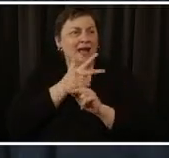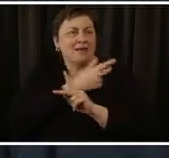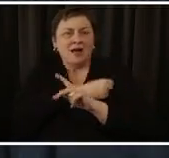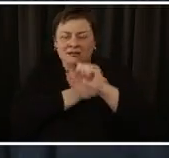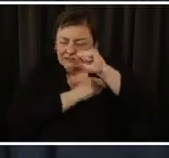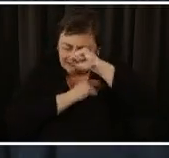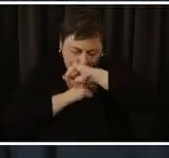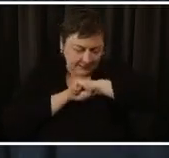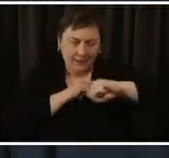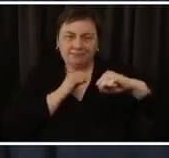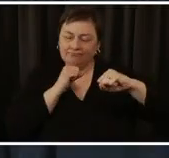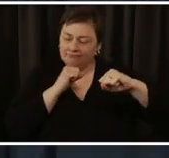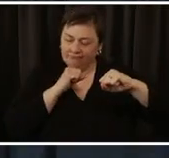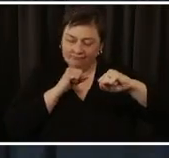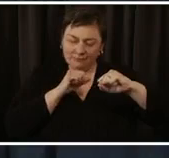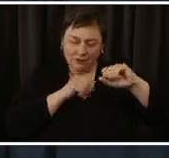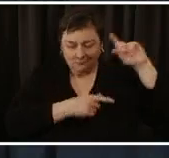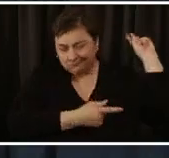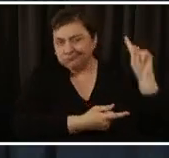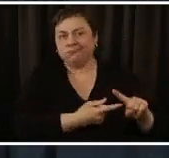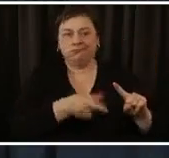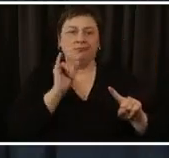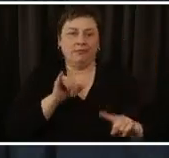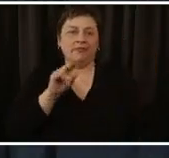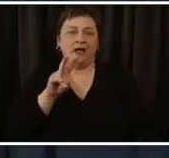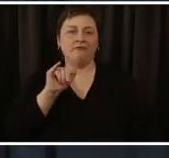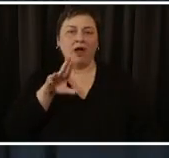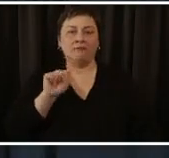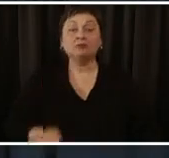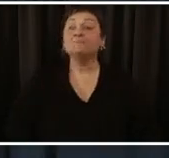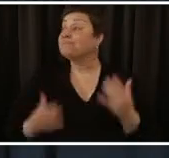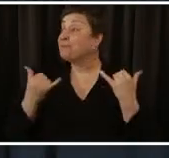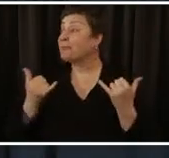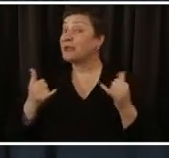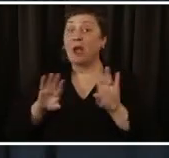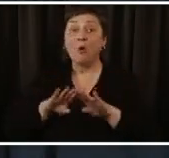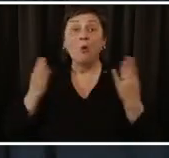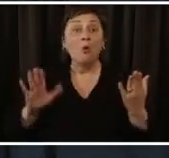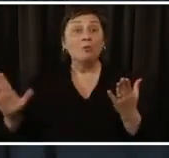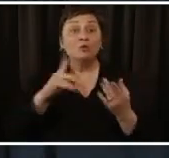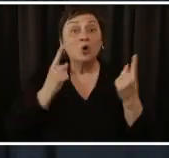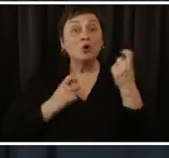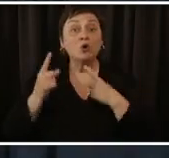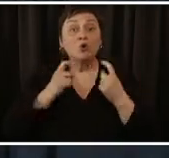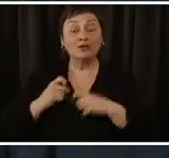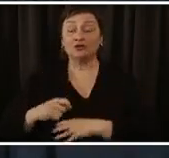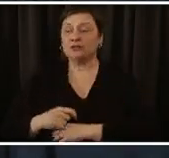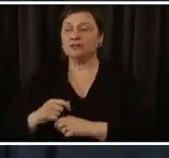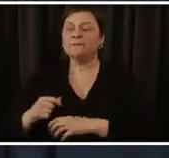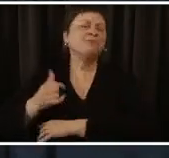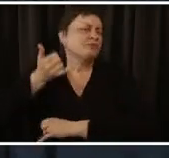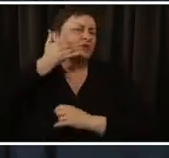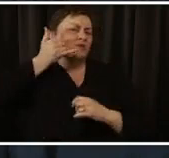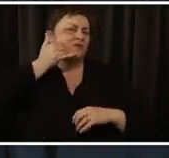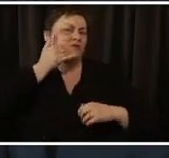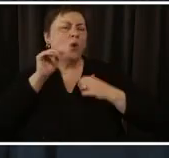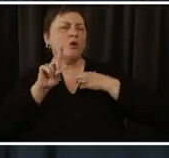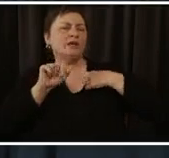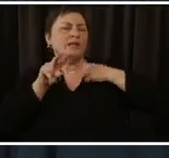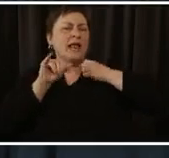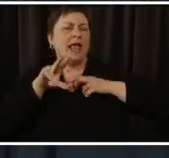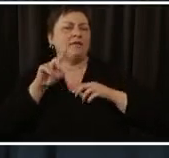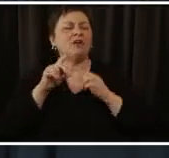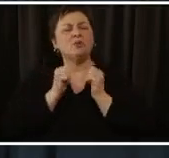virus. With that, we'll be happy to take some questions. Governor Polis, good afternoon. This is David Clue with